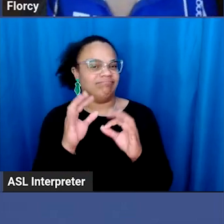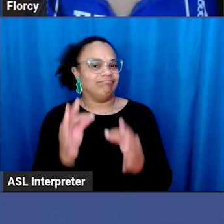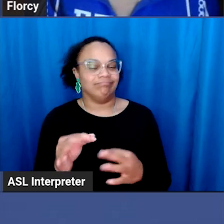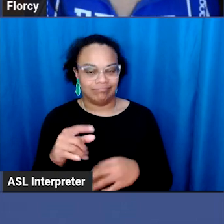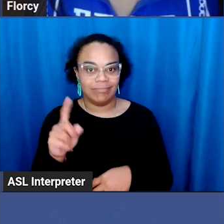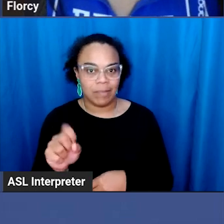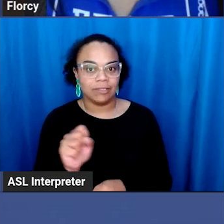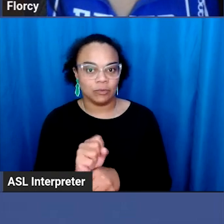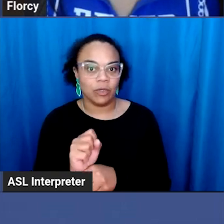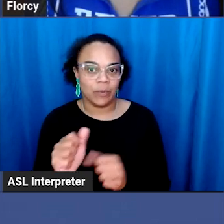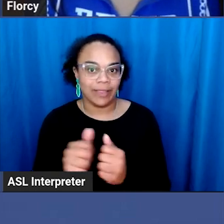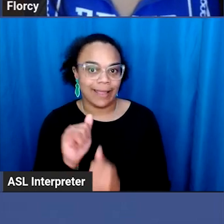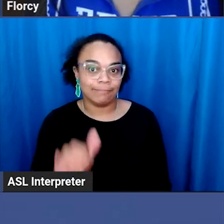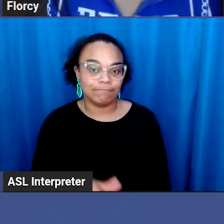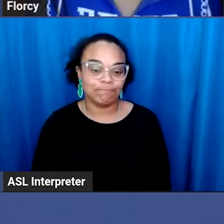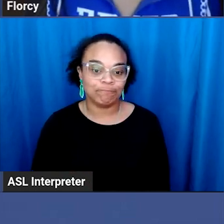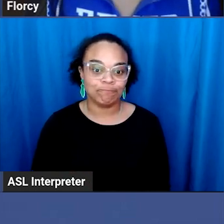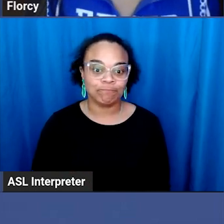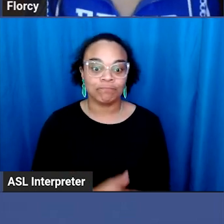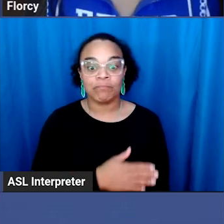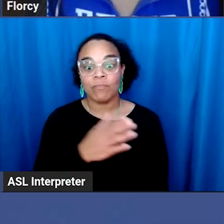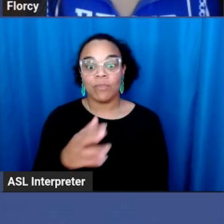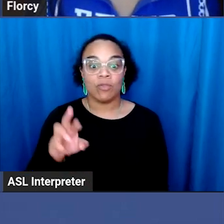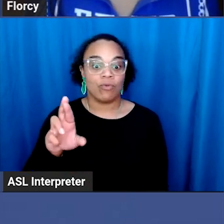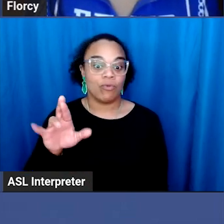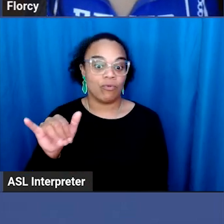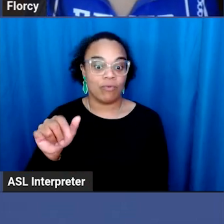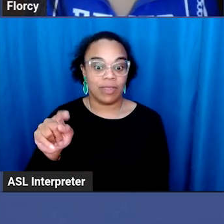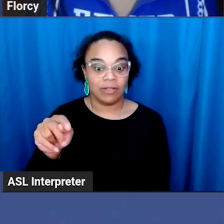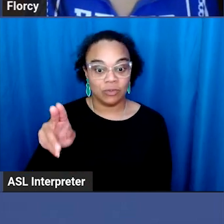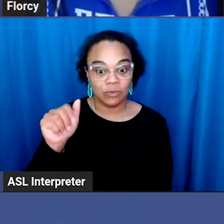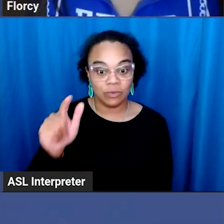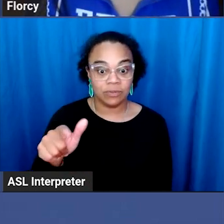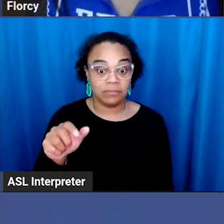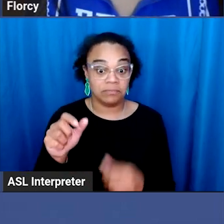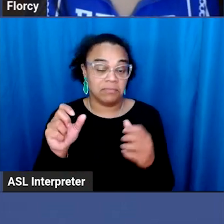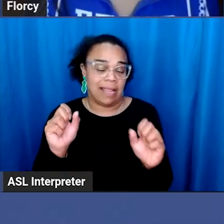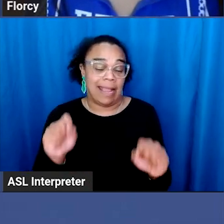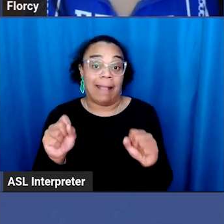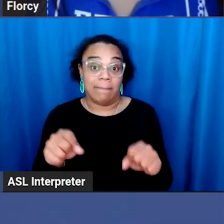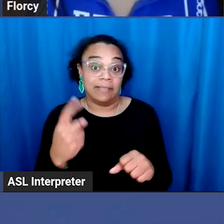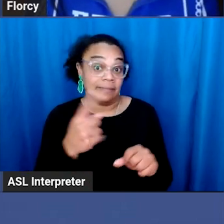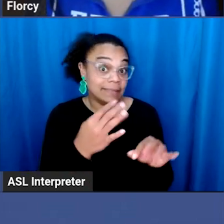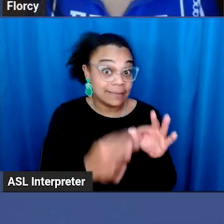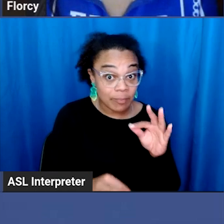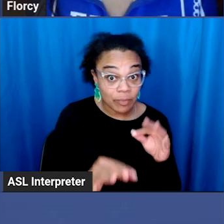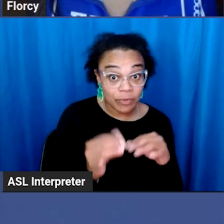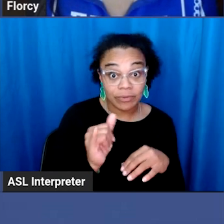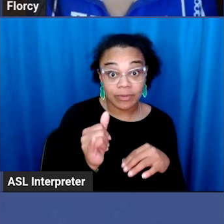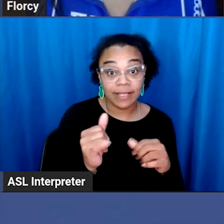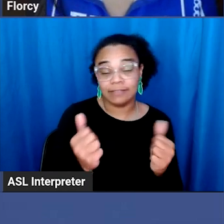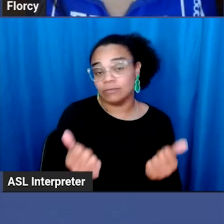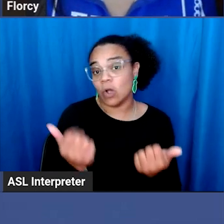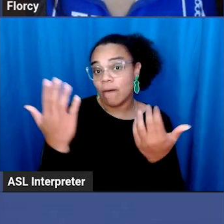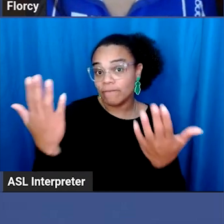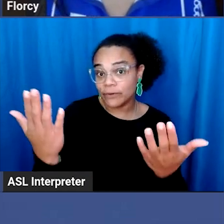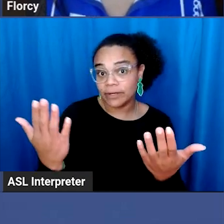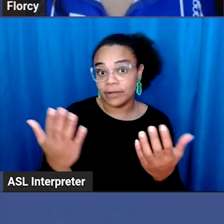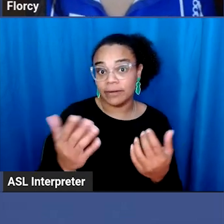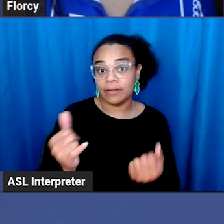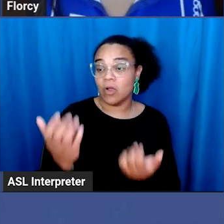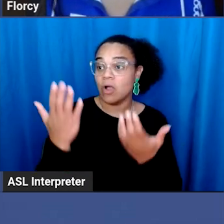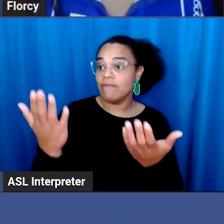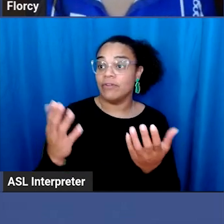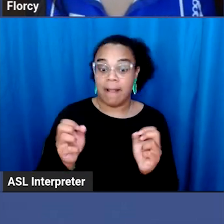work with. And then there's ritual, like, and ritual could be something simple as like offerings, right? Like offerings back